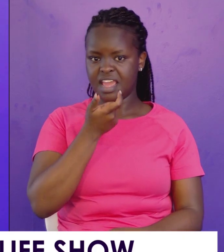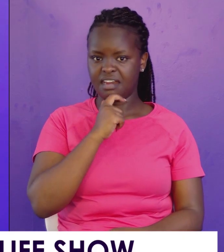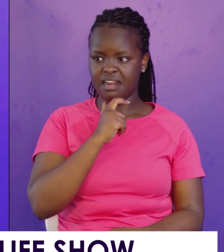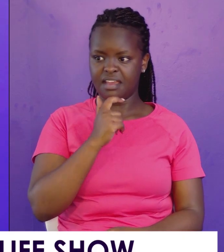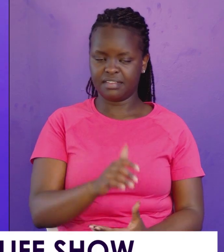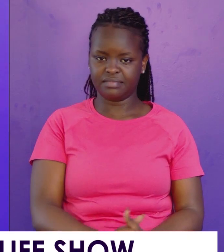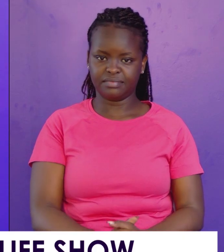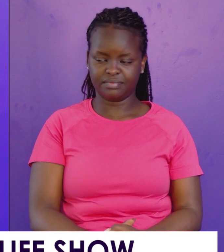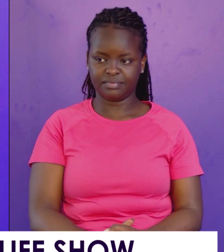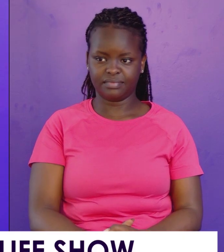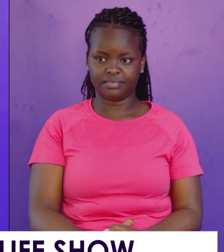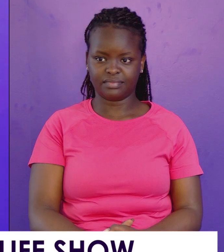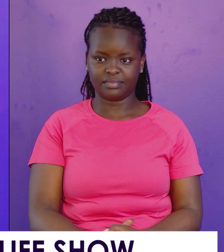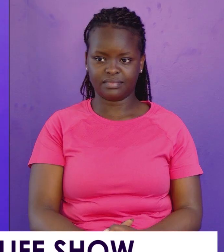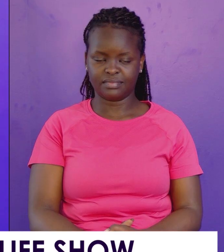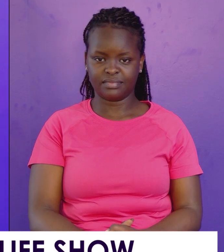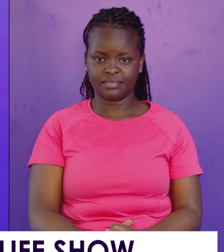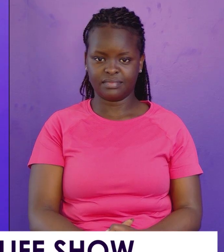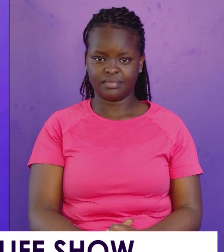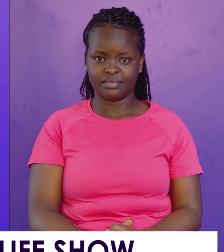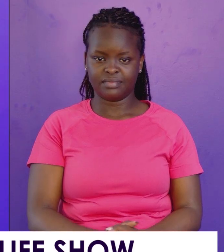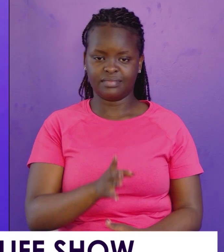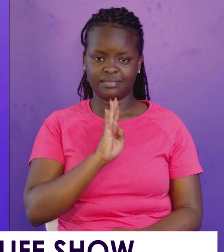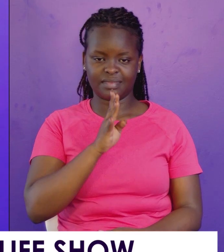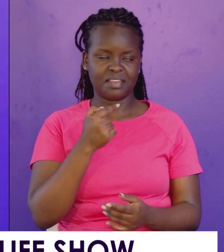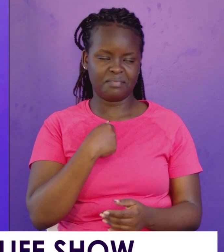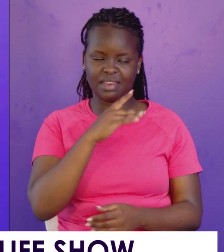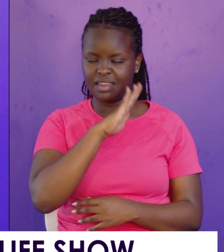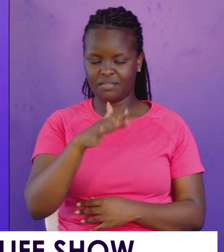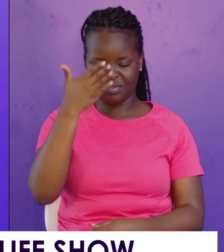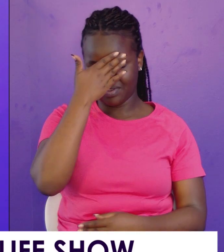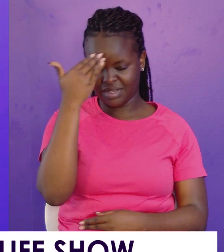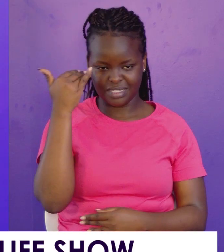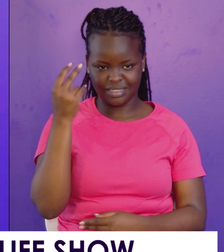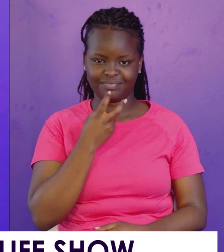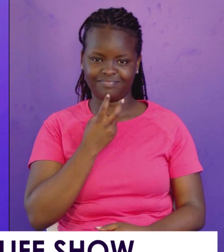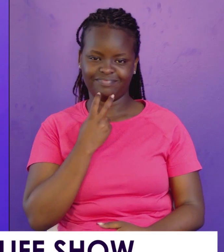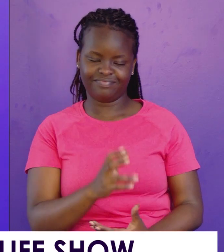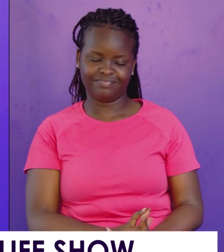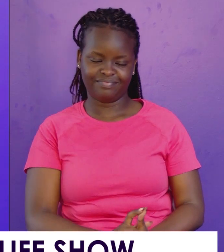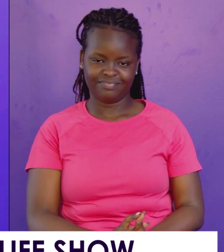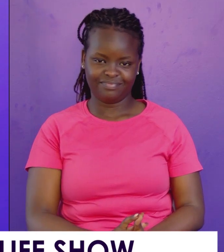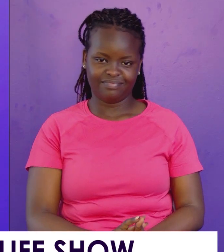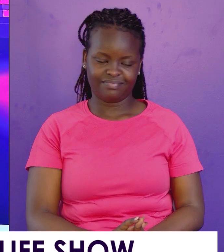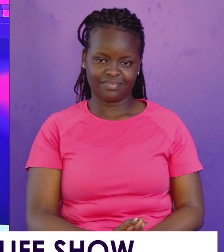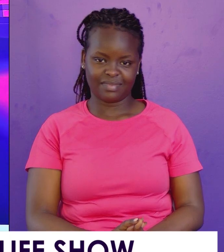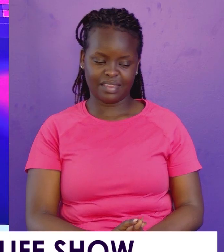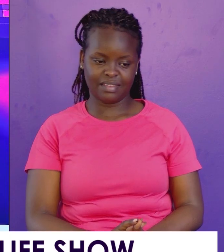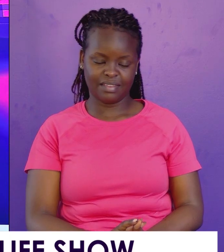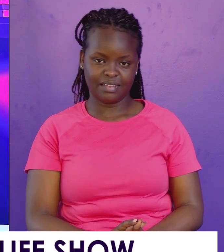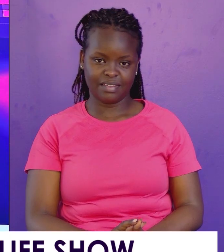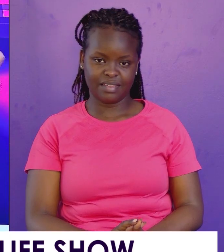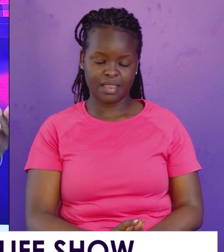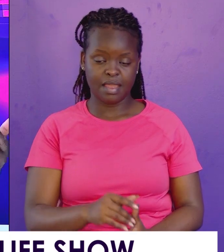tubers Yeah, in this house yeah. anymore. I've never forgotten that. But Wahome Mutai was a